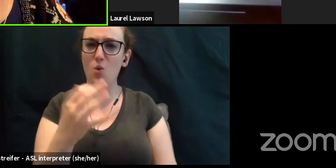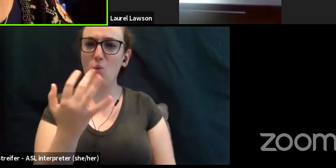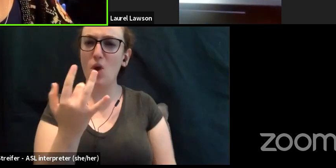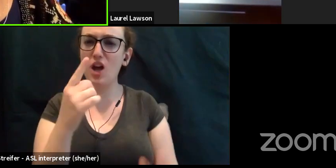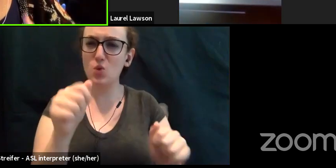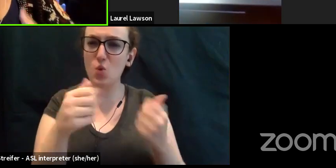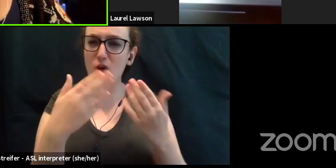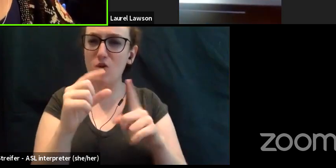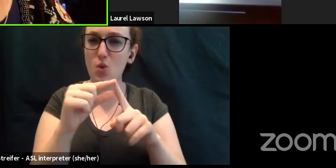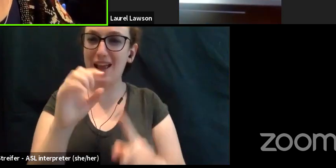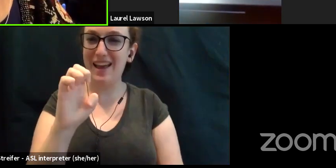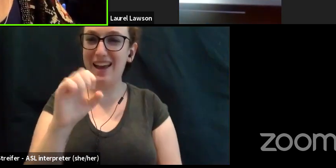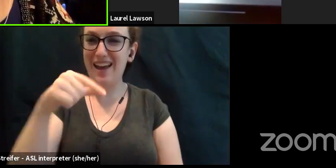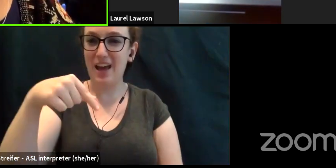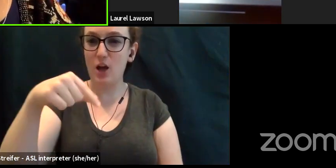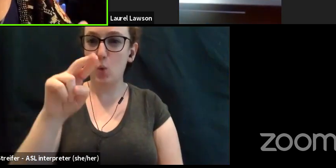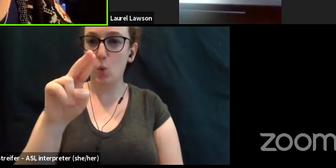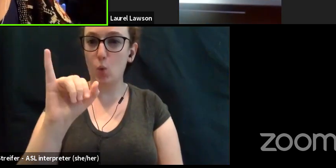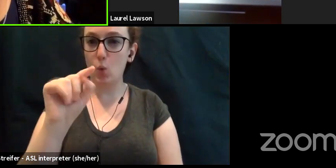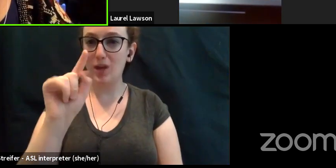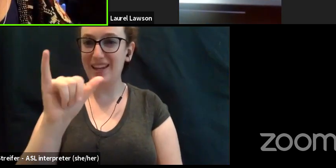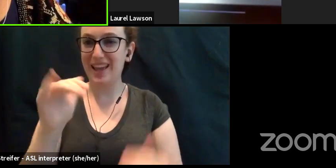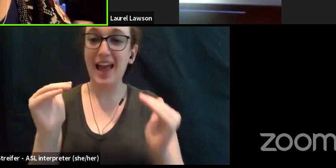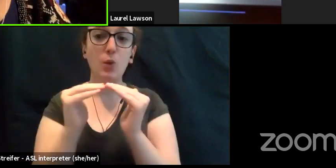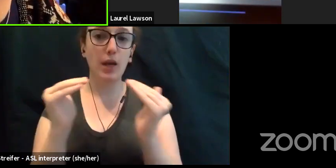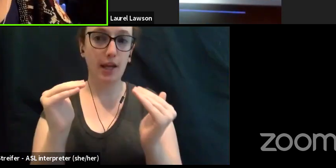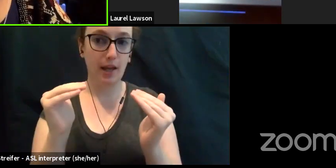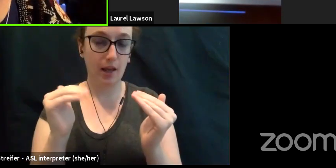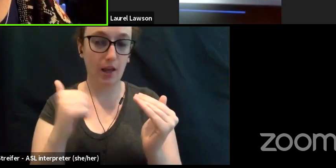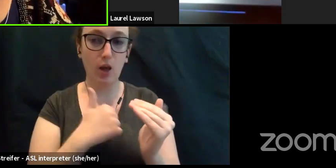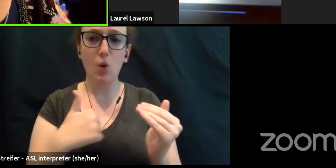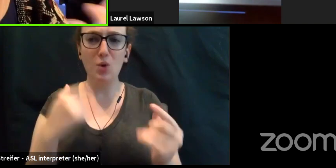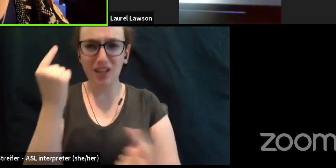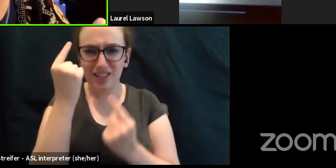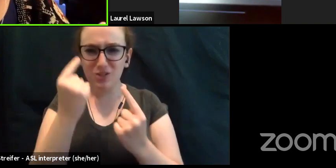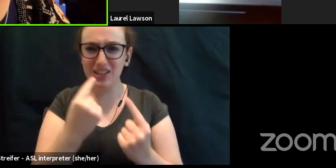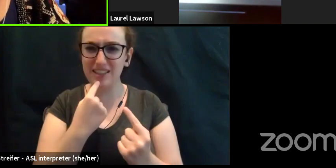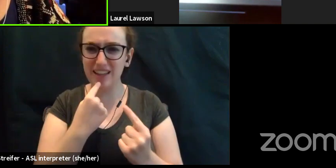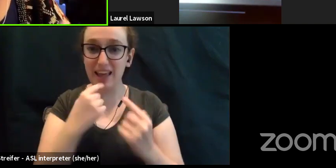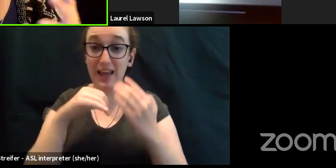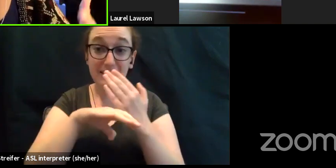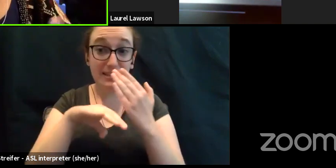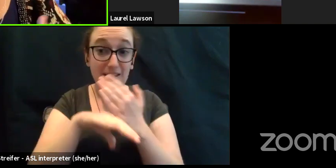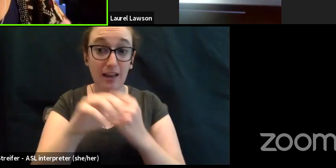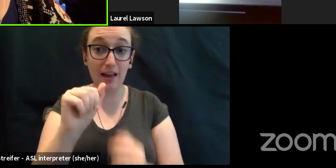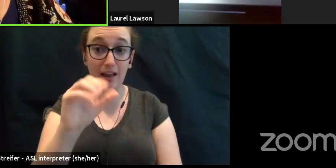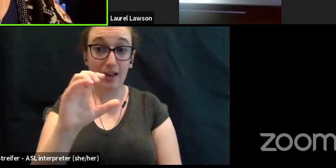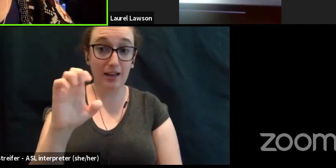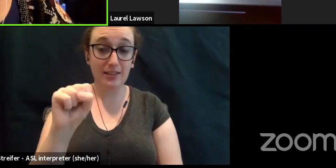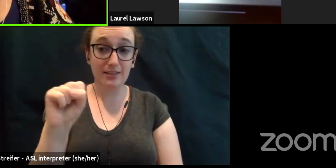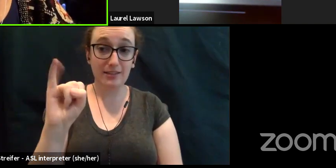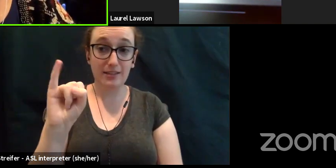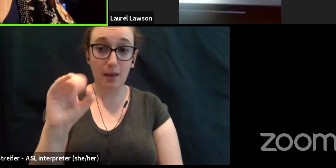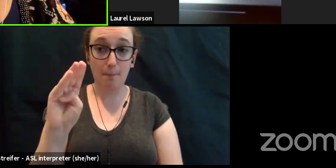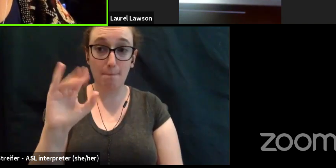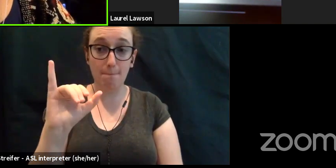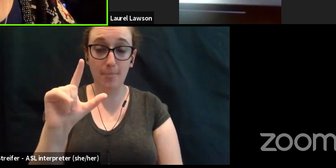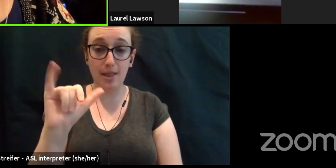equity, for the session title, when we were kicking around accessibility, which is also another very important term in